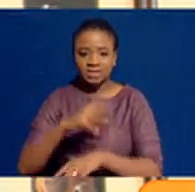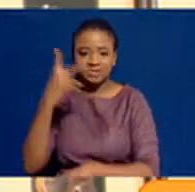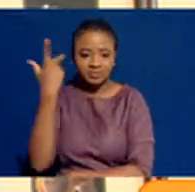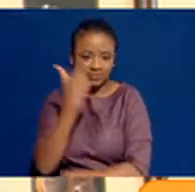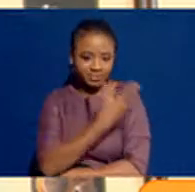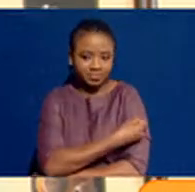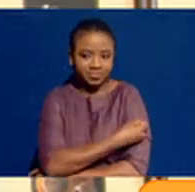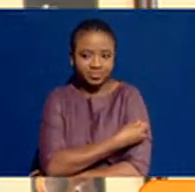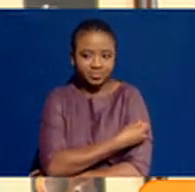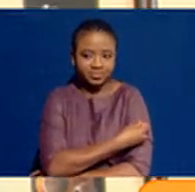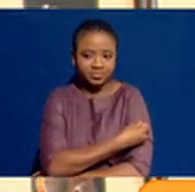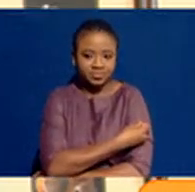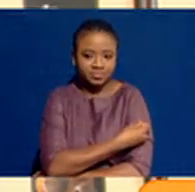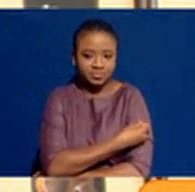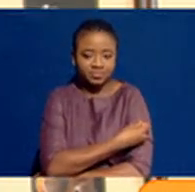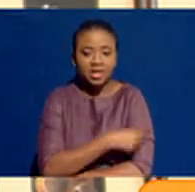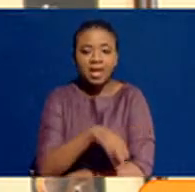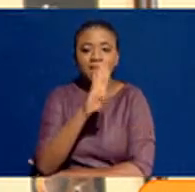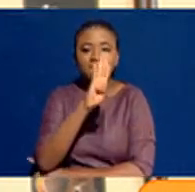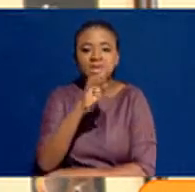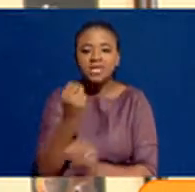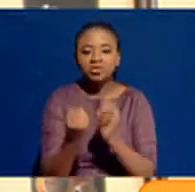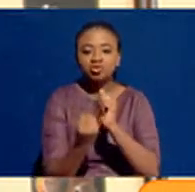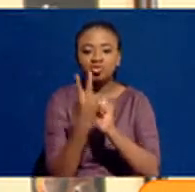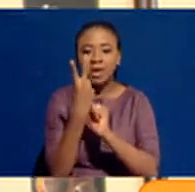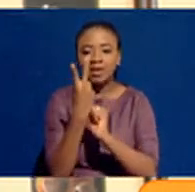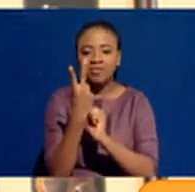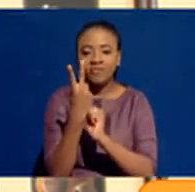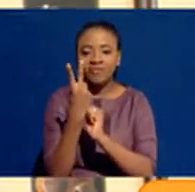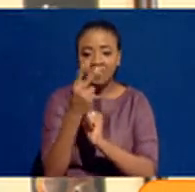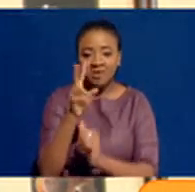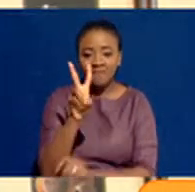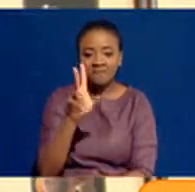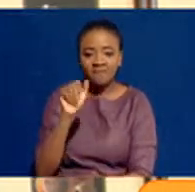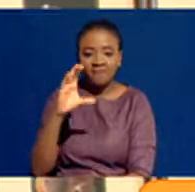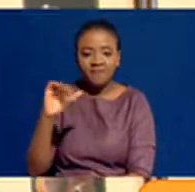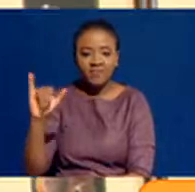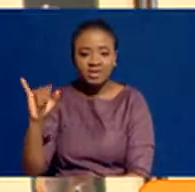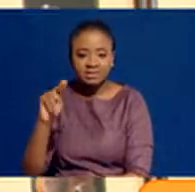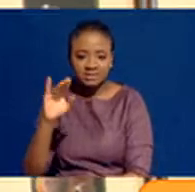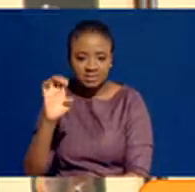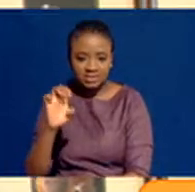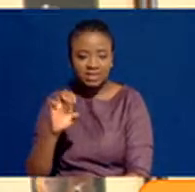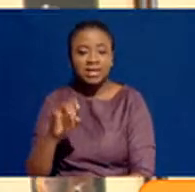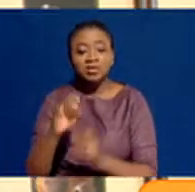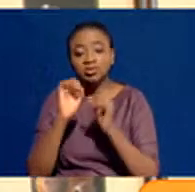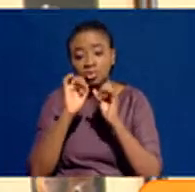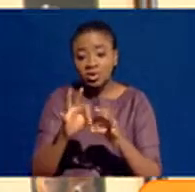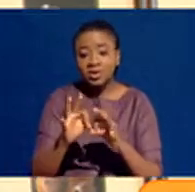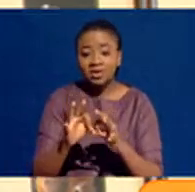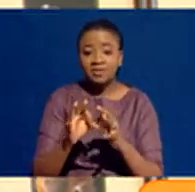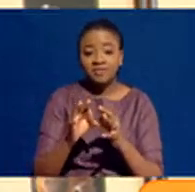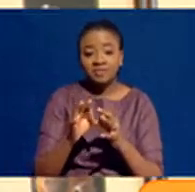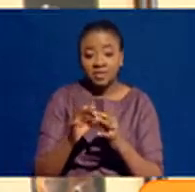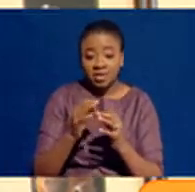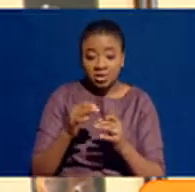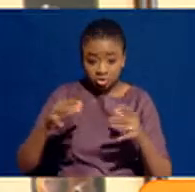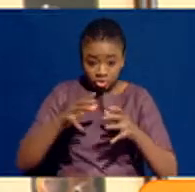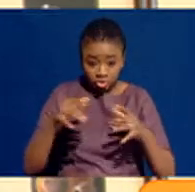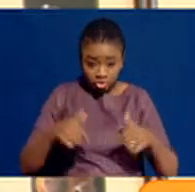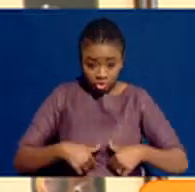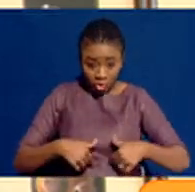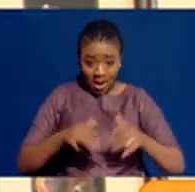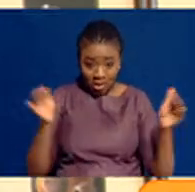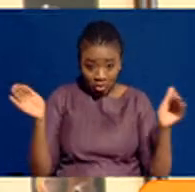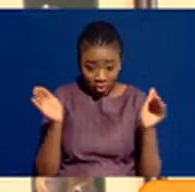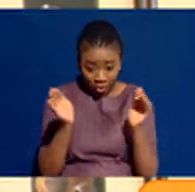absorption occurs in the stomach. Now, when you lose a big chunk of it, there's a possibility you might not be absorbing as much as the body needs. So that's